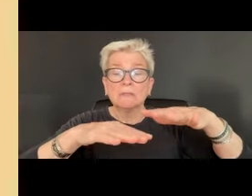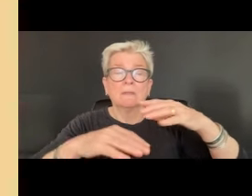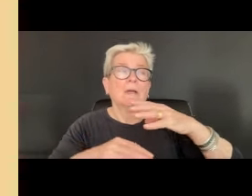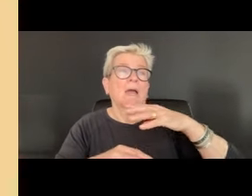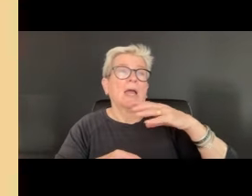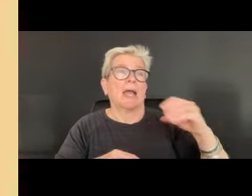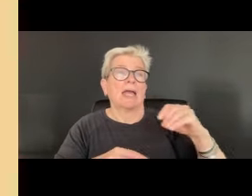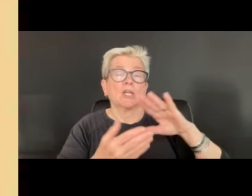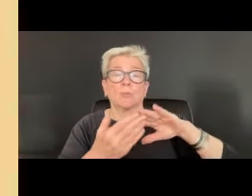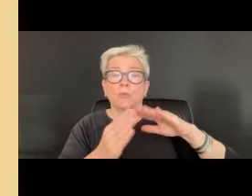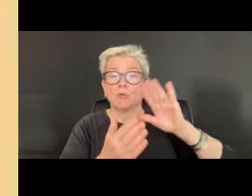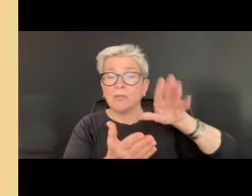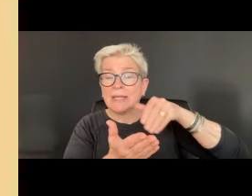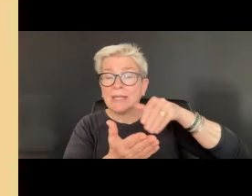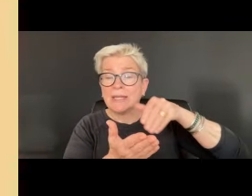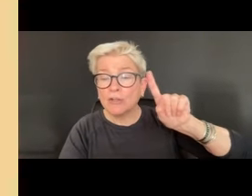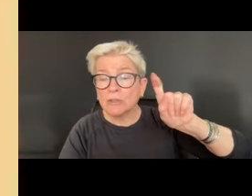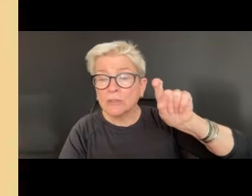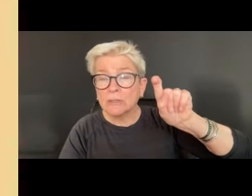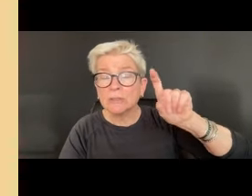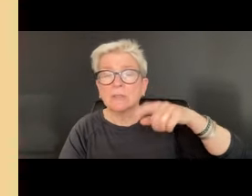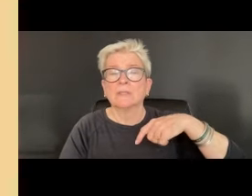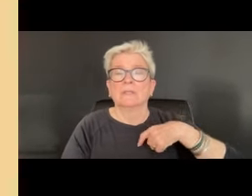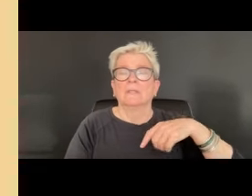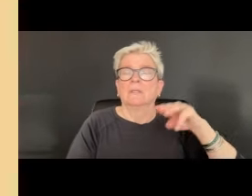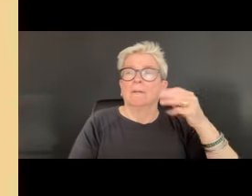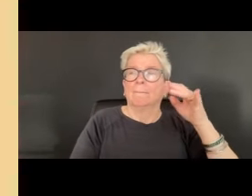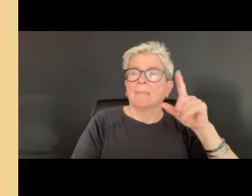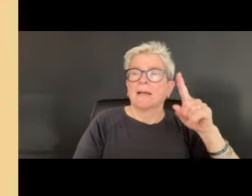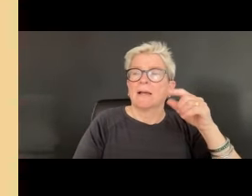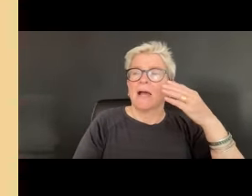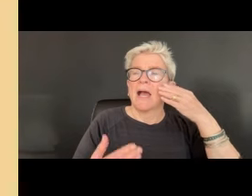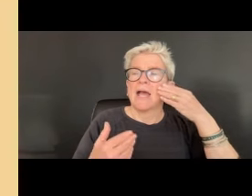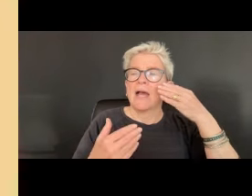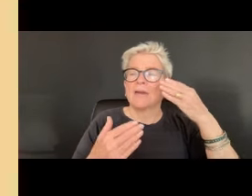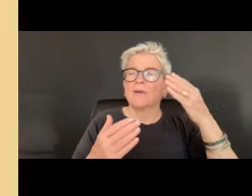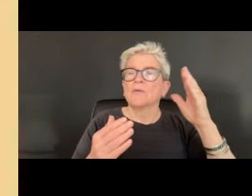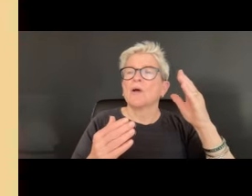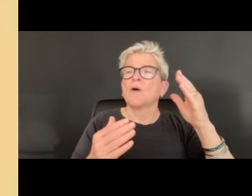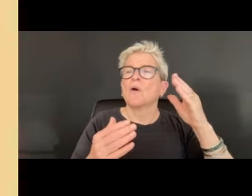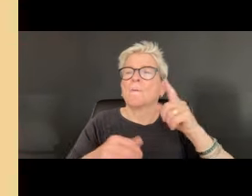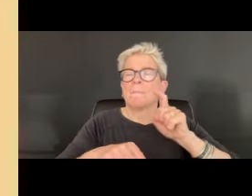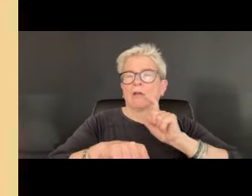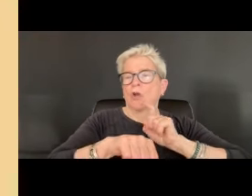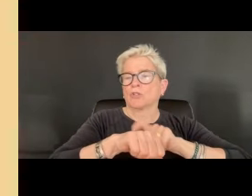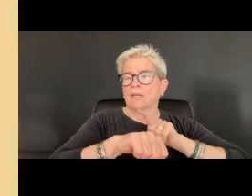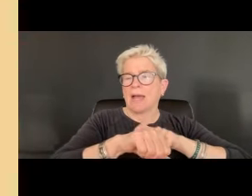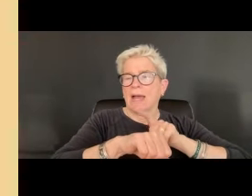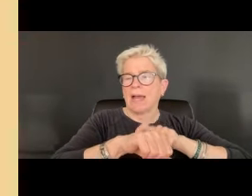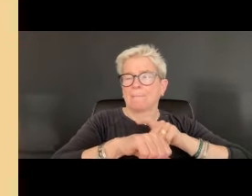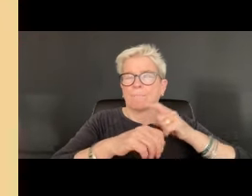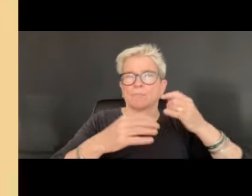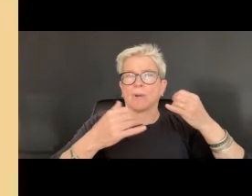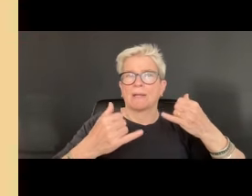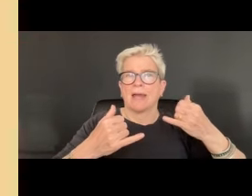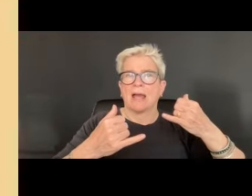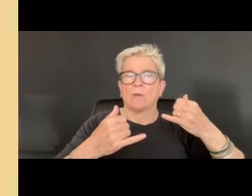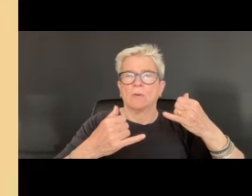that? Well, actually, I don't know where we are in terms of our on the time,